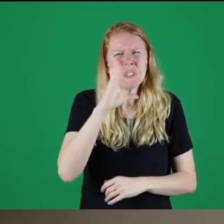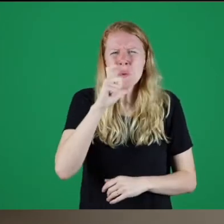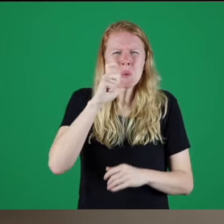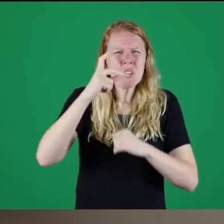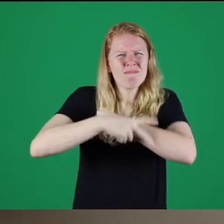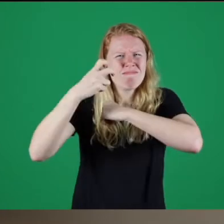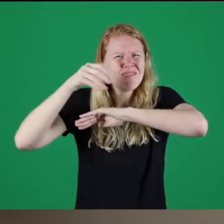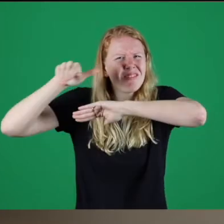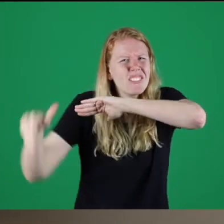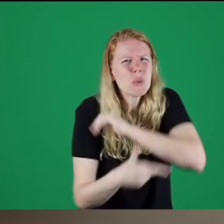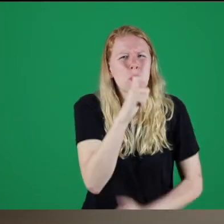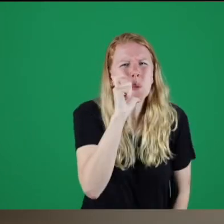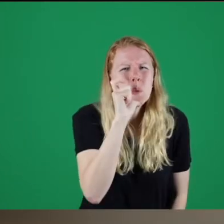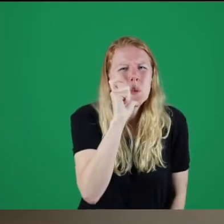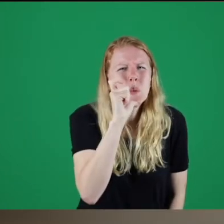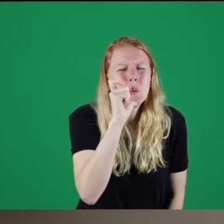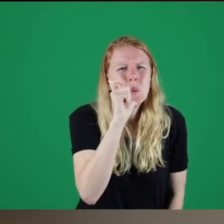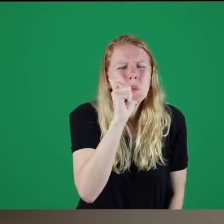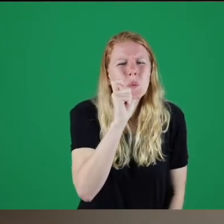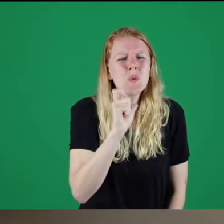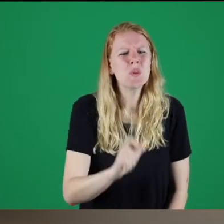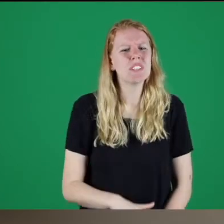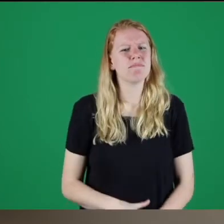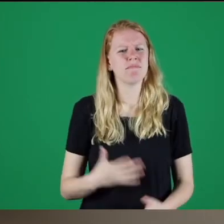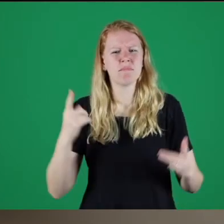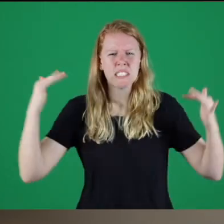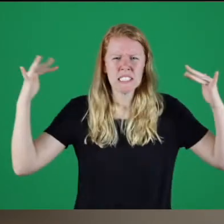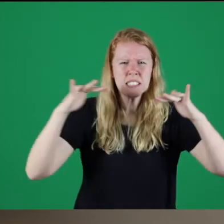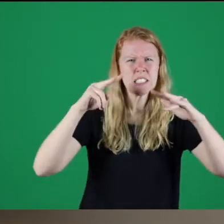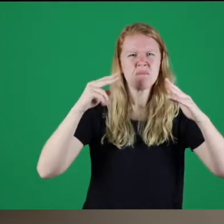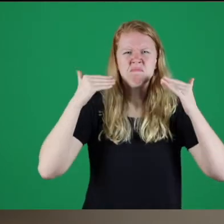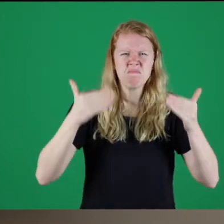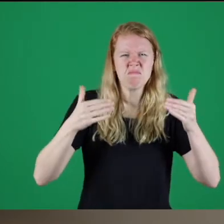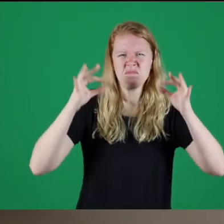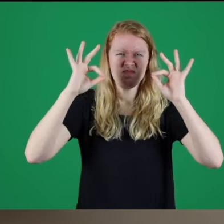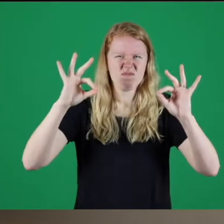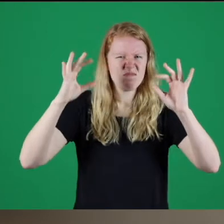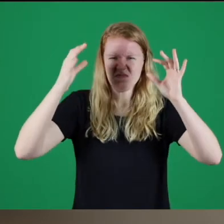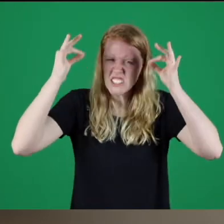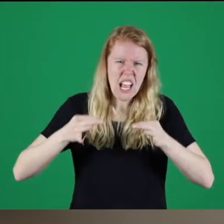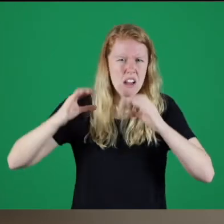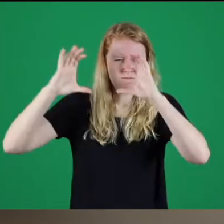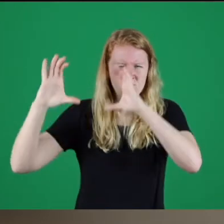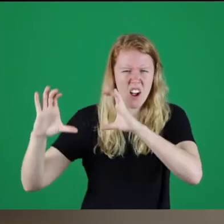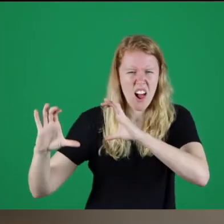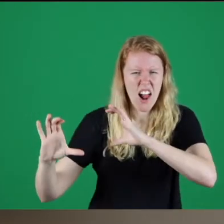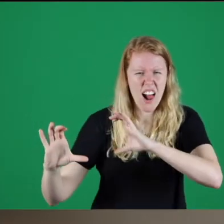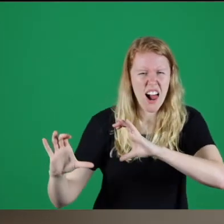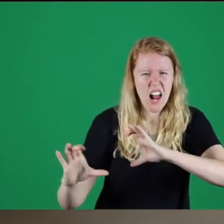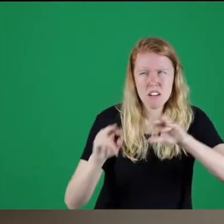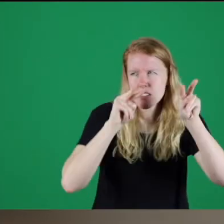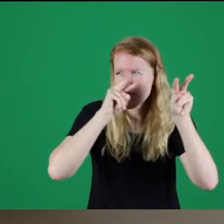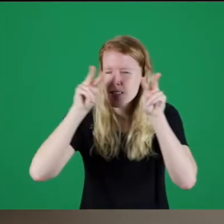is stealing from our fields during the night. So the people decided that they would stay up all night to figure out who was